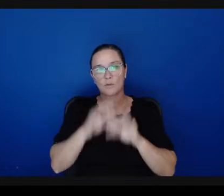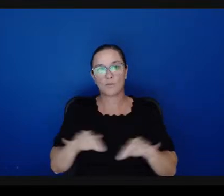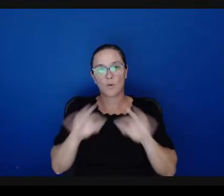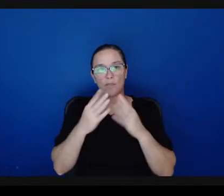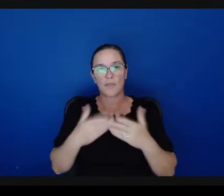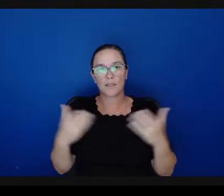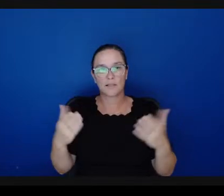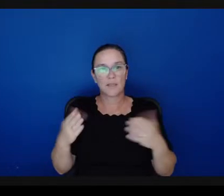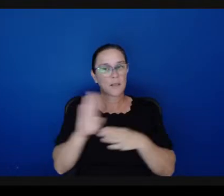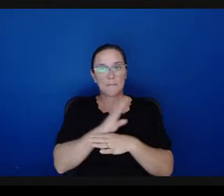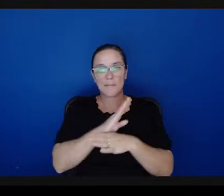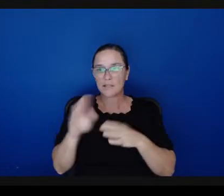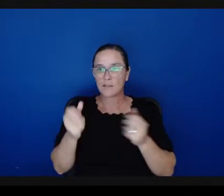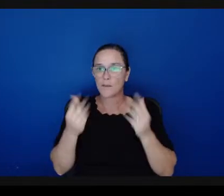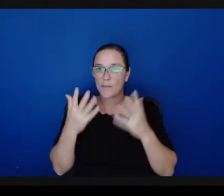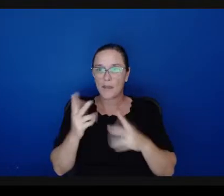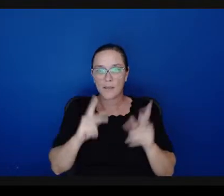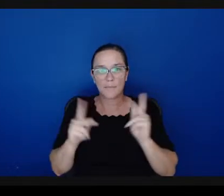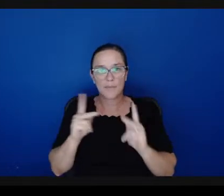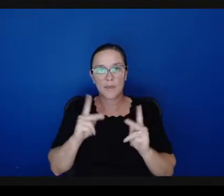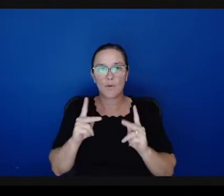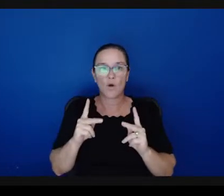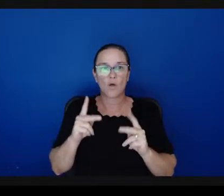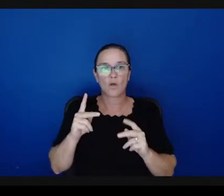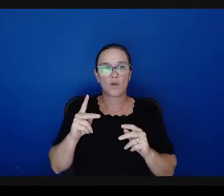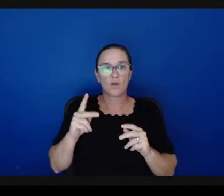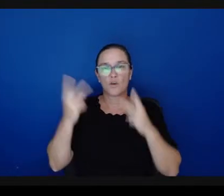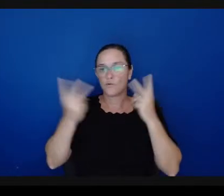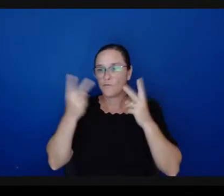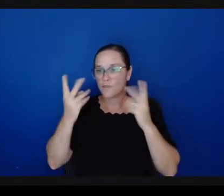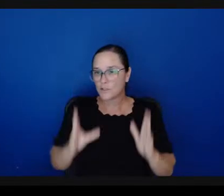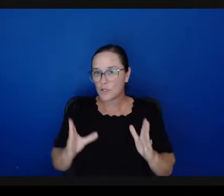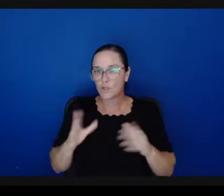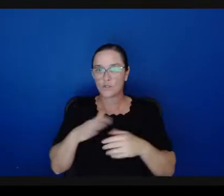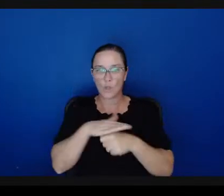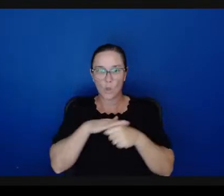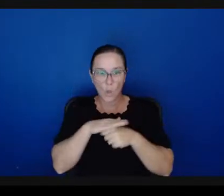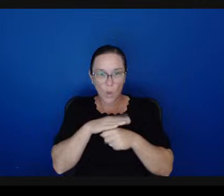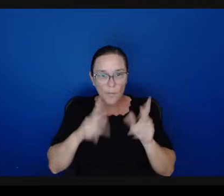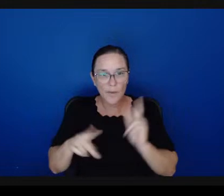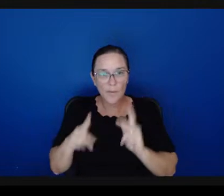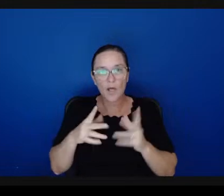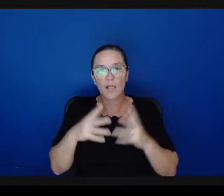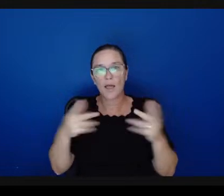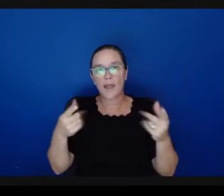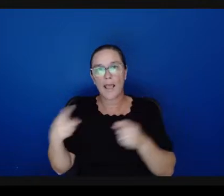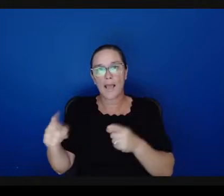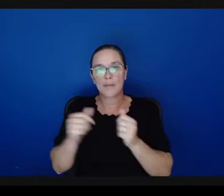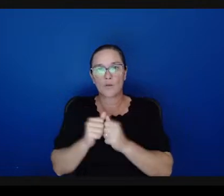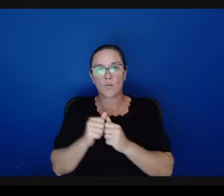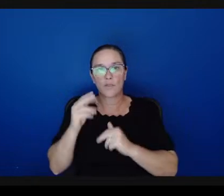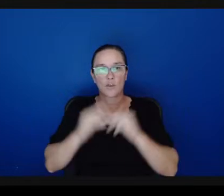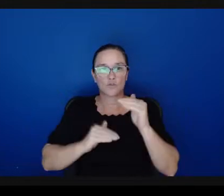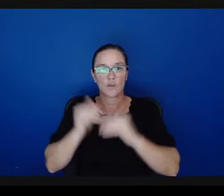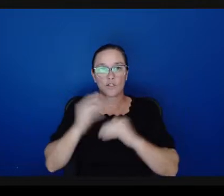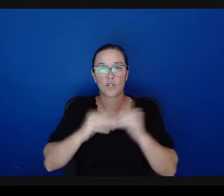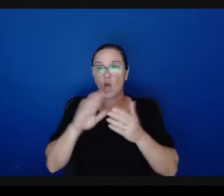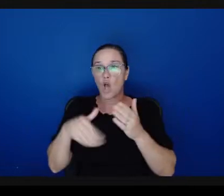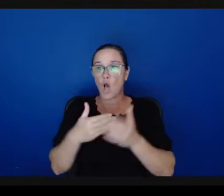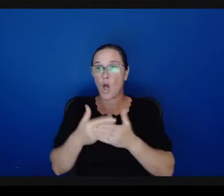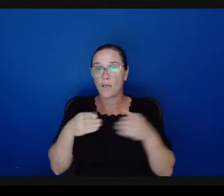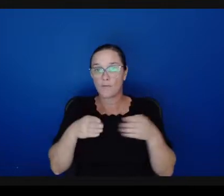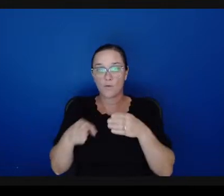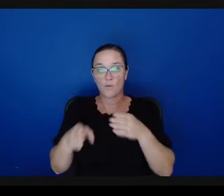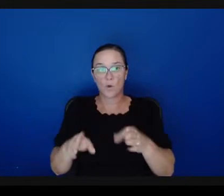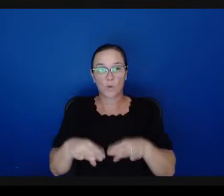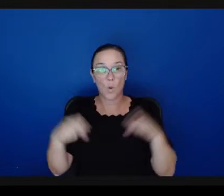There's a lot of people, tourists, locals, a lot happening with the construction. All the roads are open. Just throw out there,